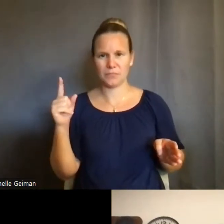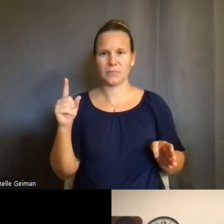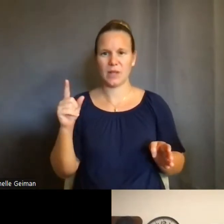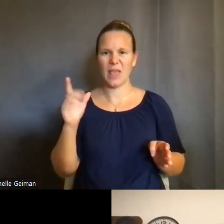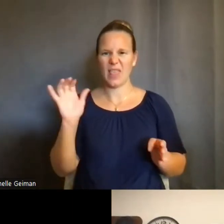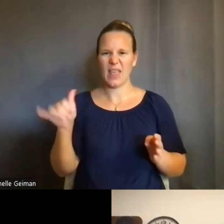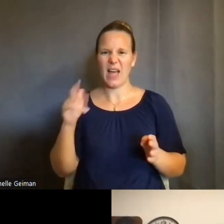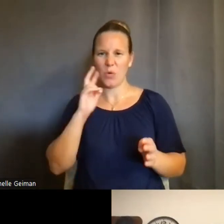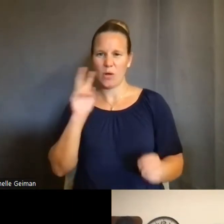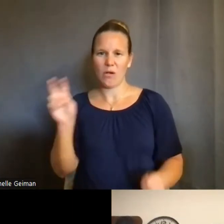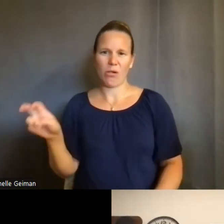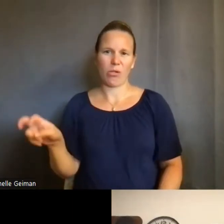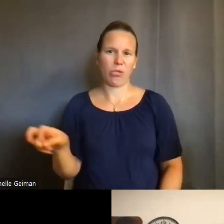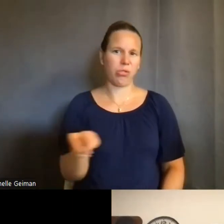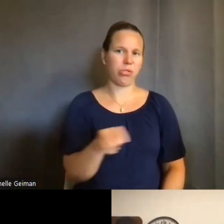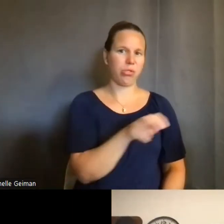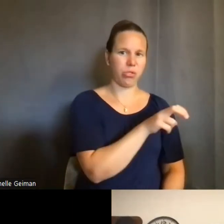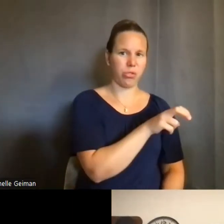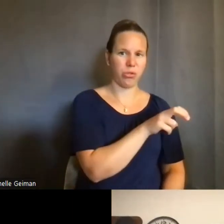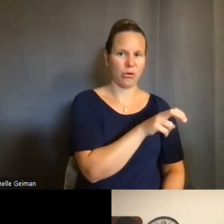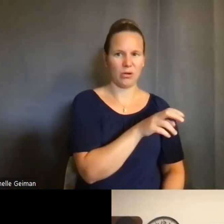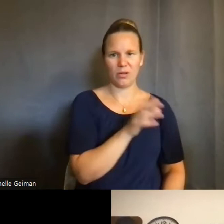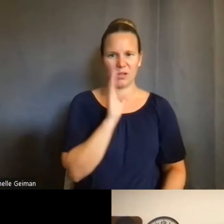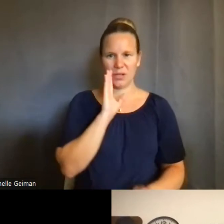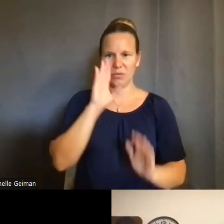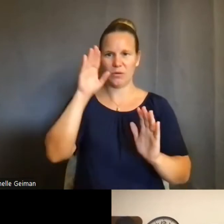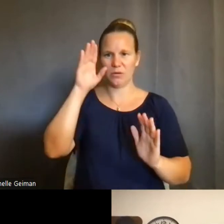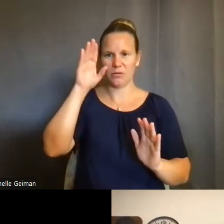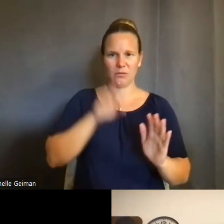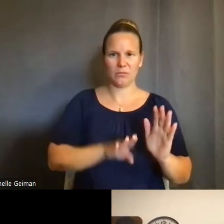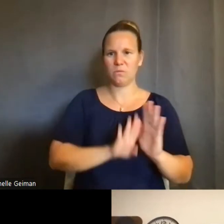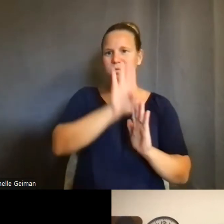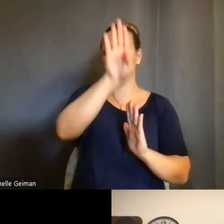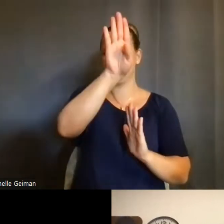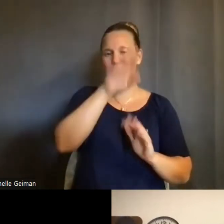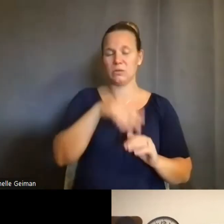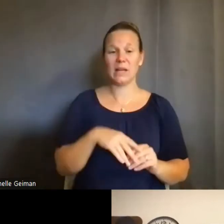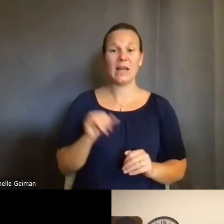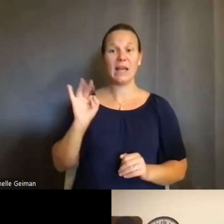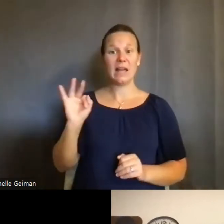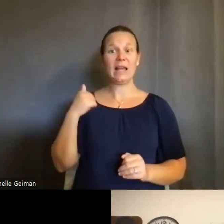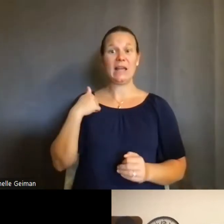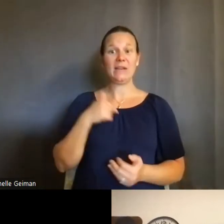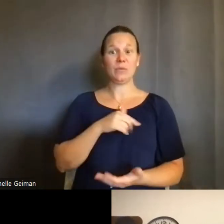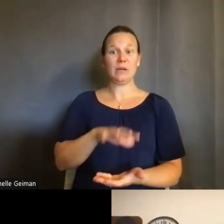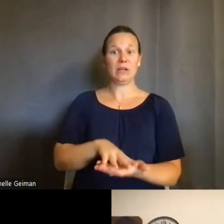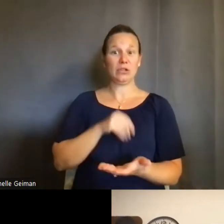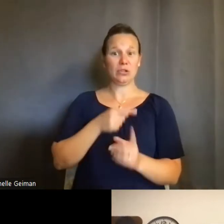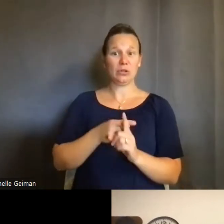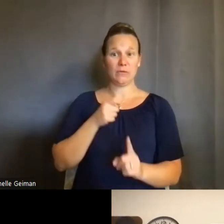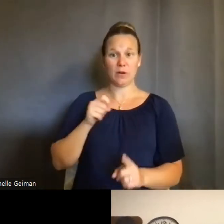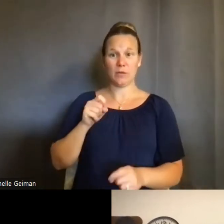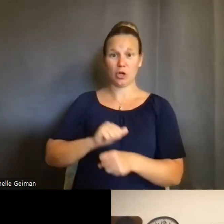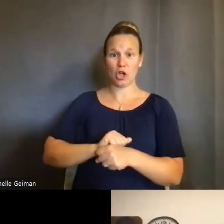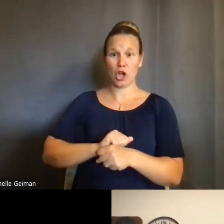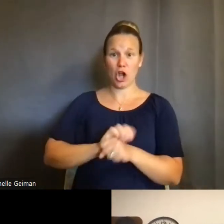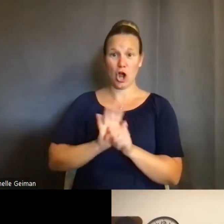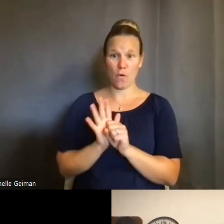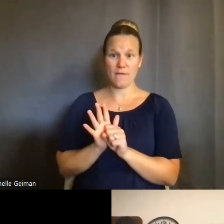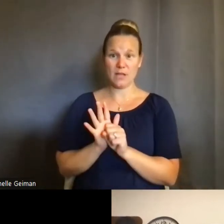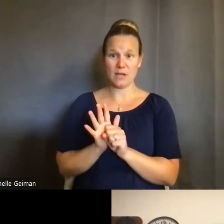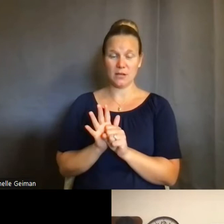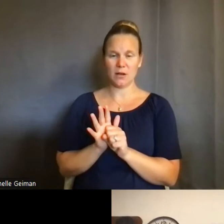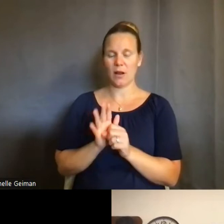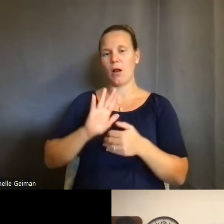need teachers. And if there's one thing that we learned from COVID via all of the distance learning that occurred, is that it's just not